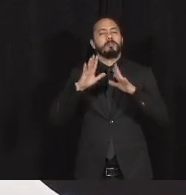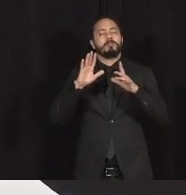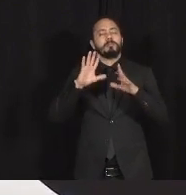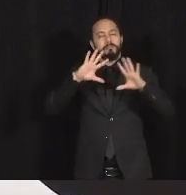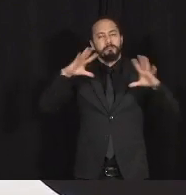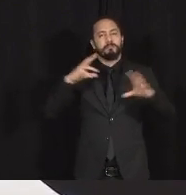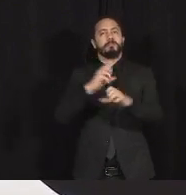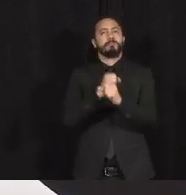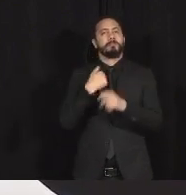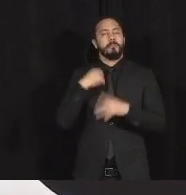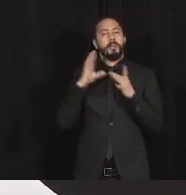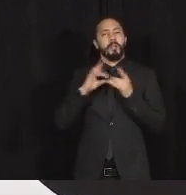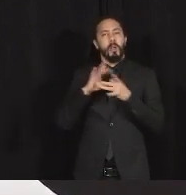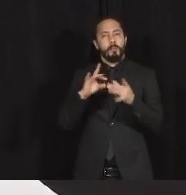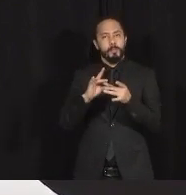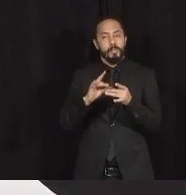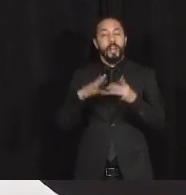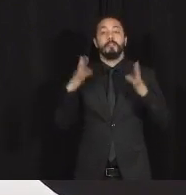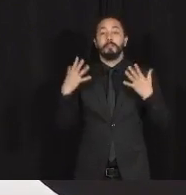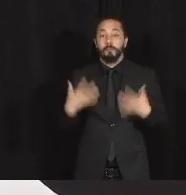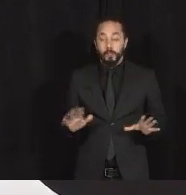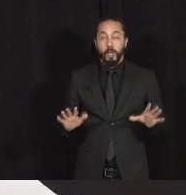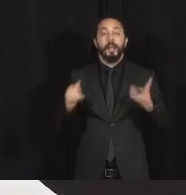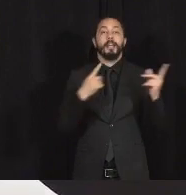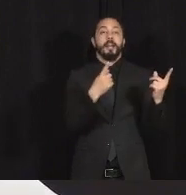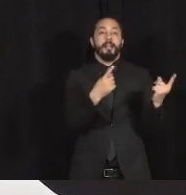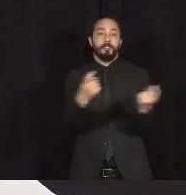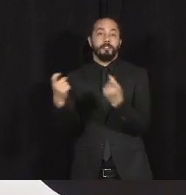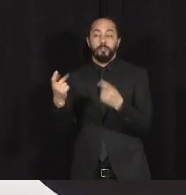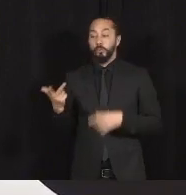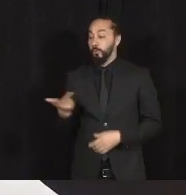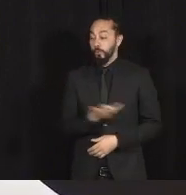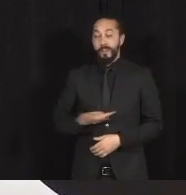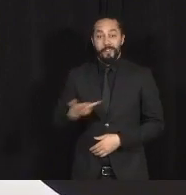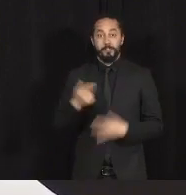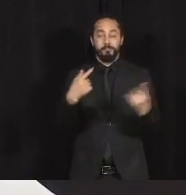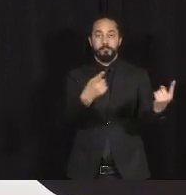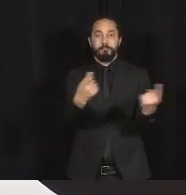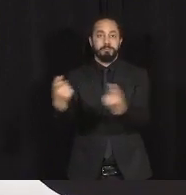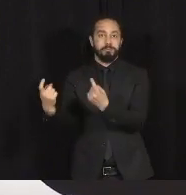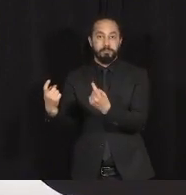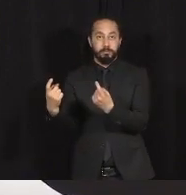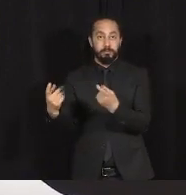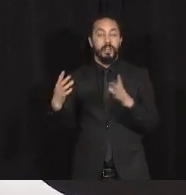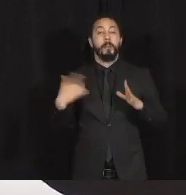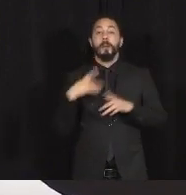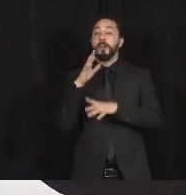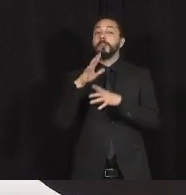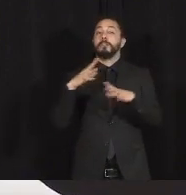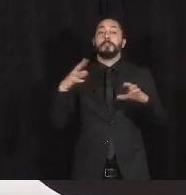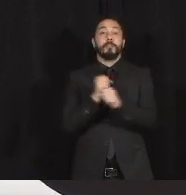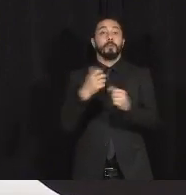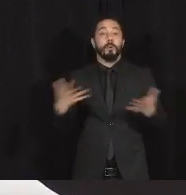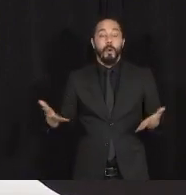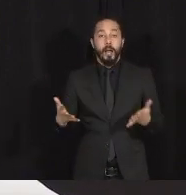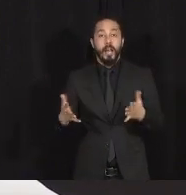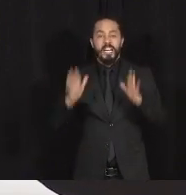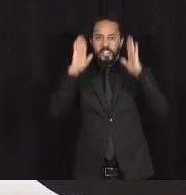us, we need to bear down heavily on this disease now because it will save